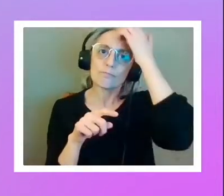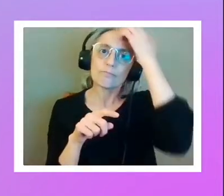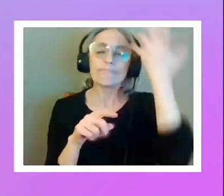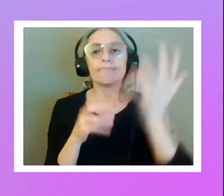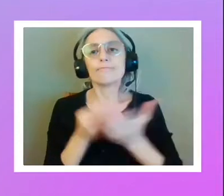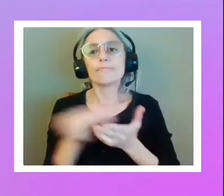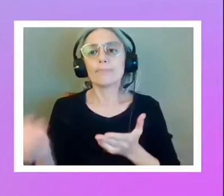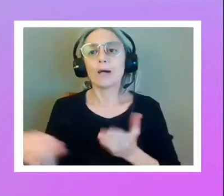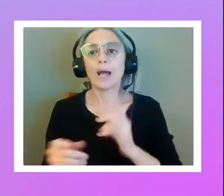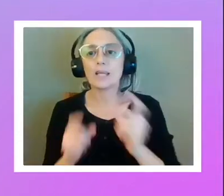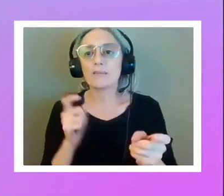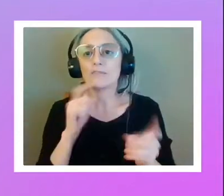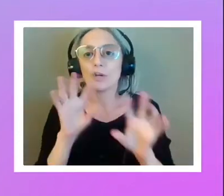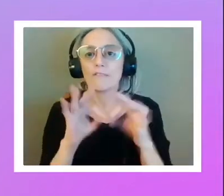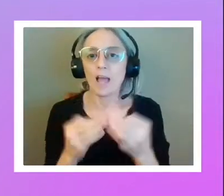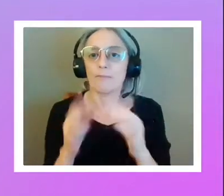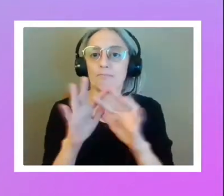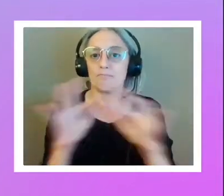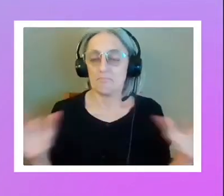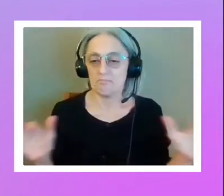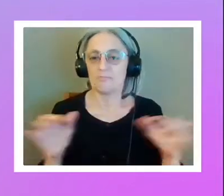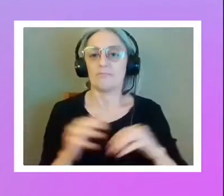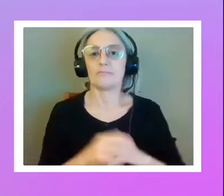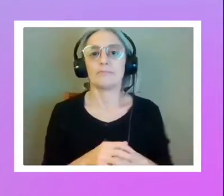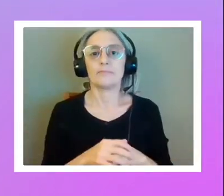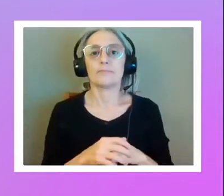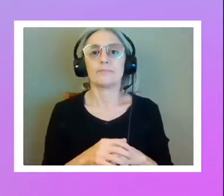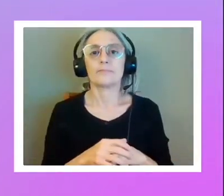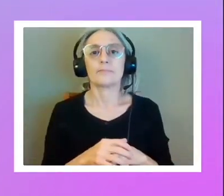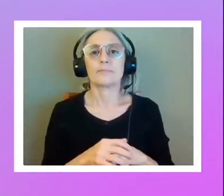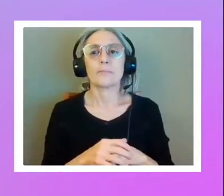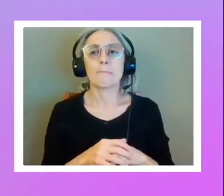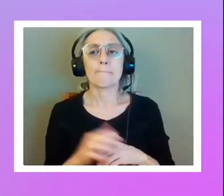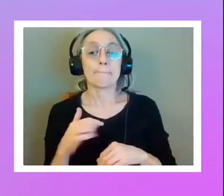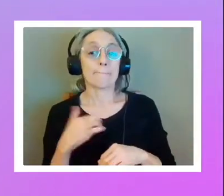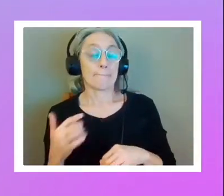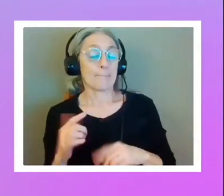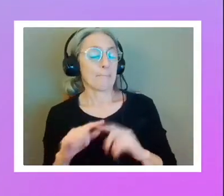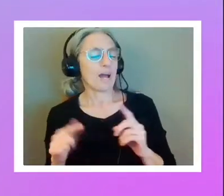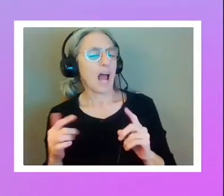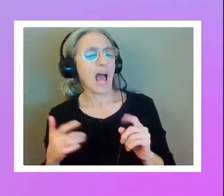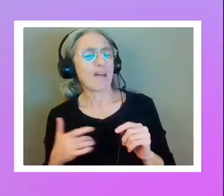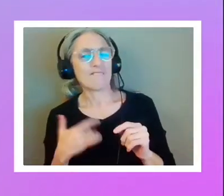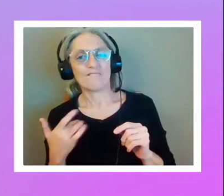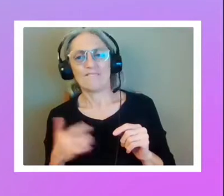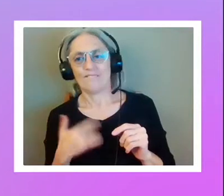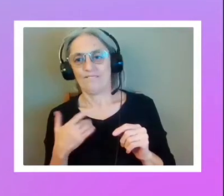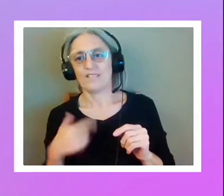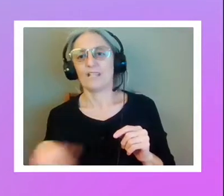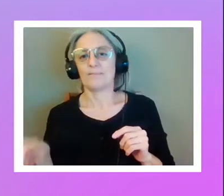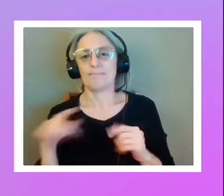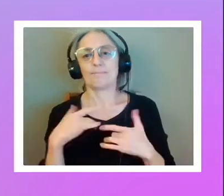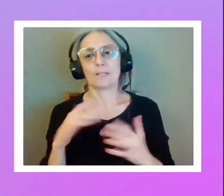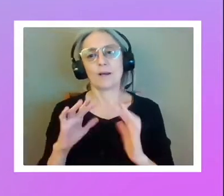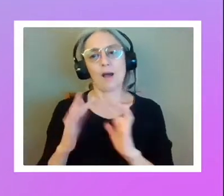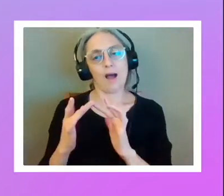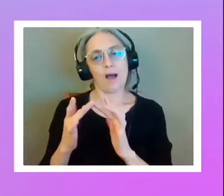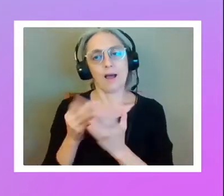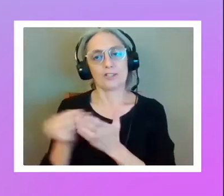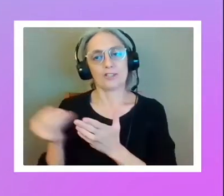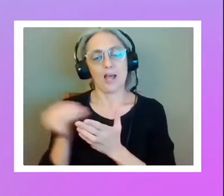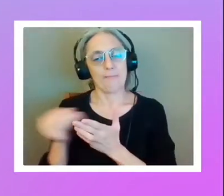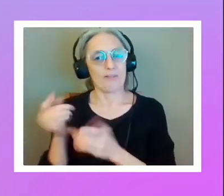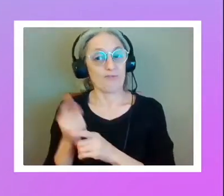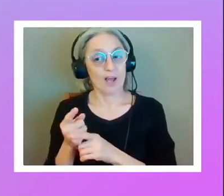gifts. But I'm probably guessing that you did a lot of your shopping online